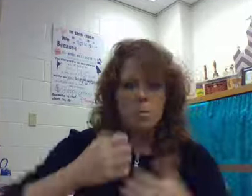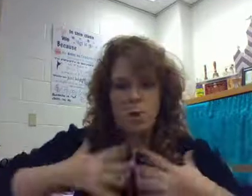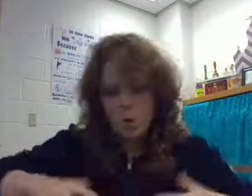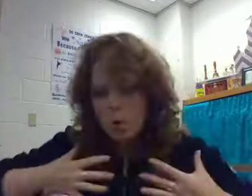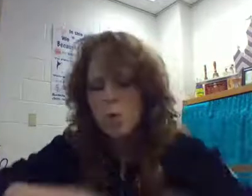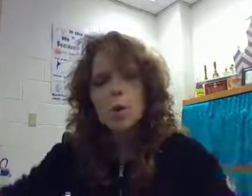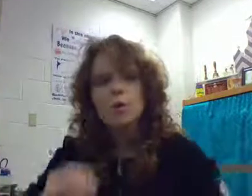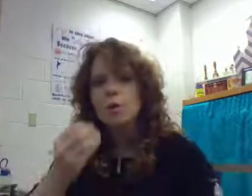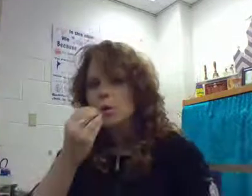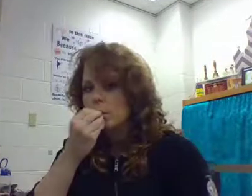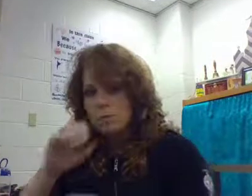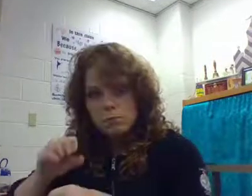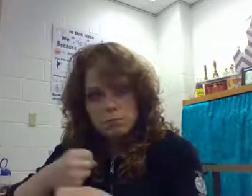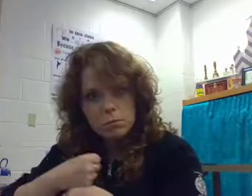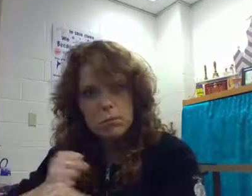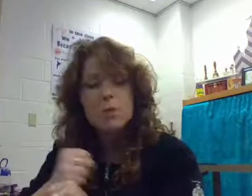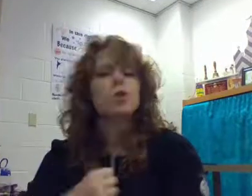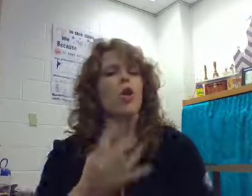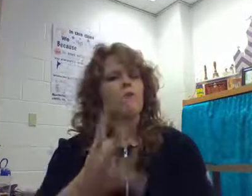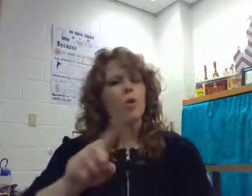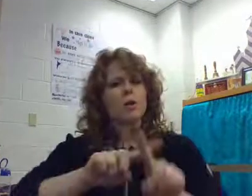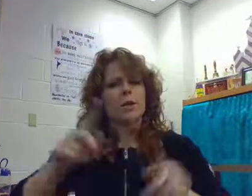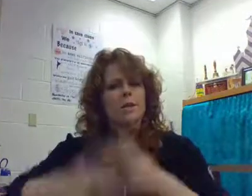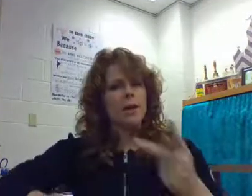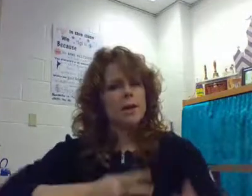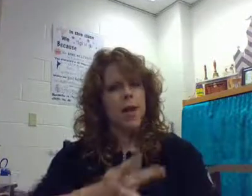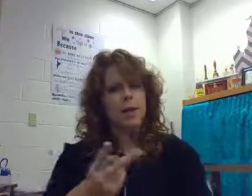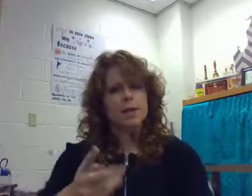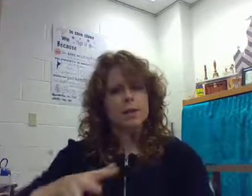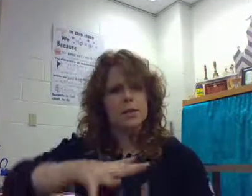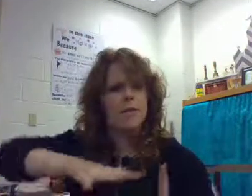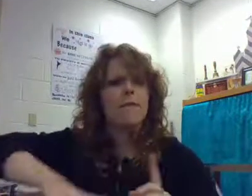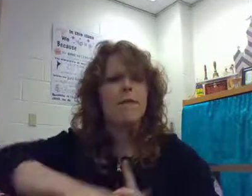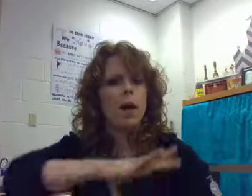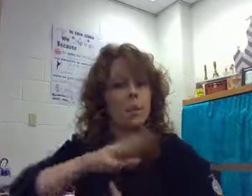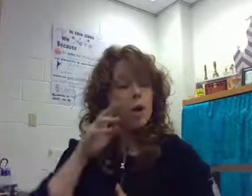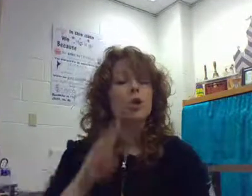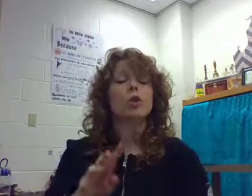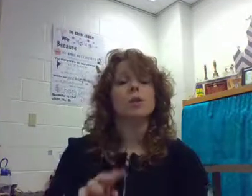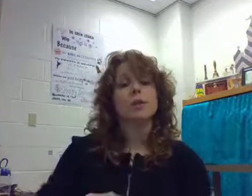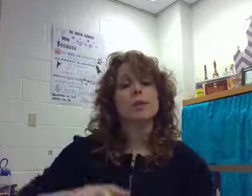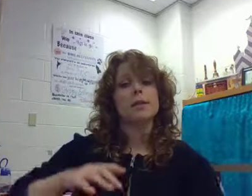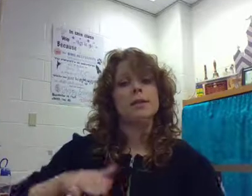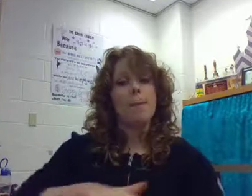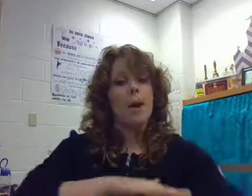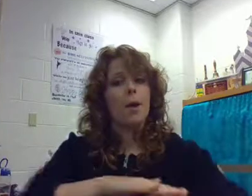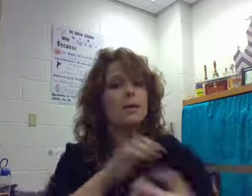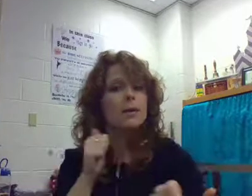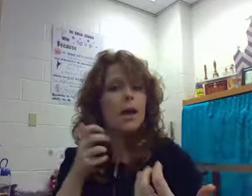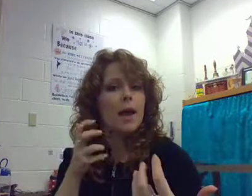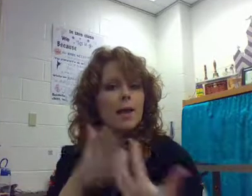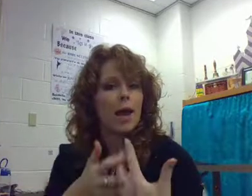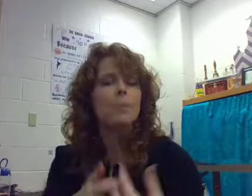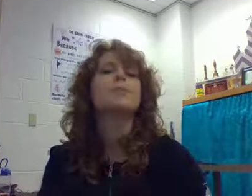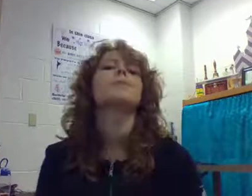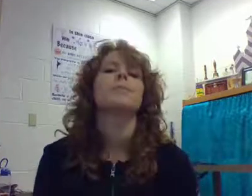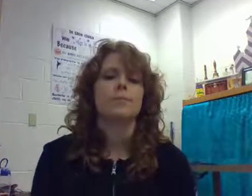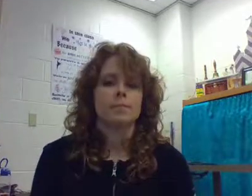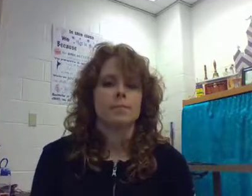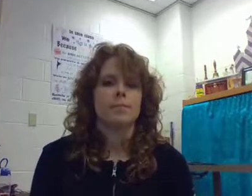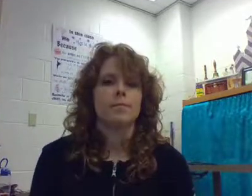fit their climate. There are 4 different types of environments that the early American Indians adapted to.